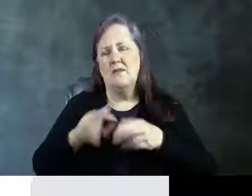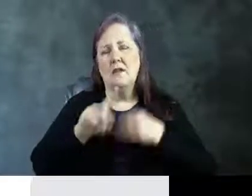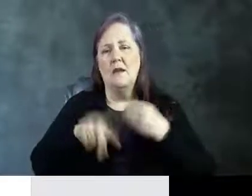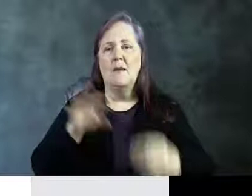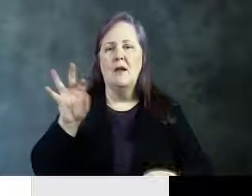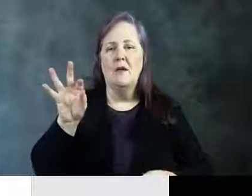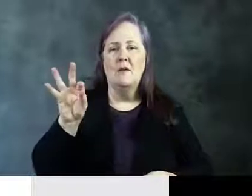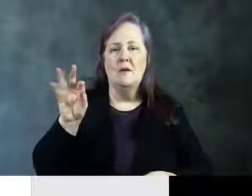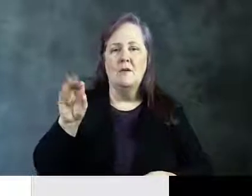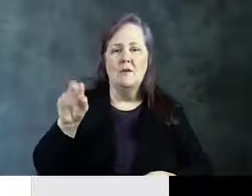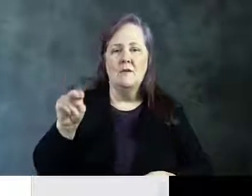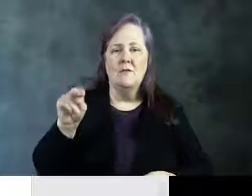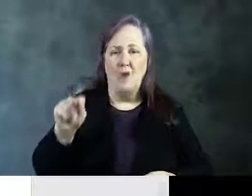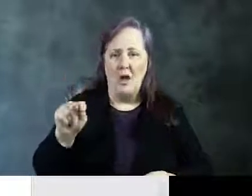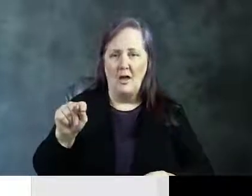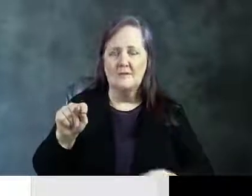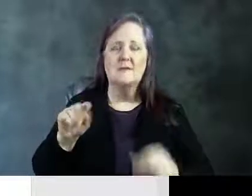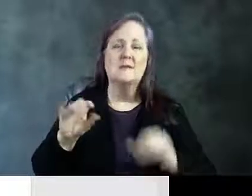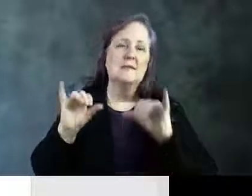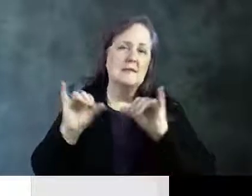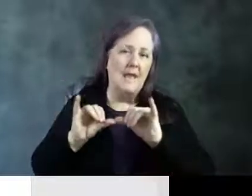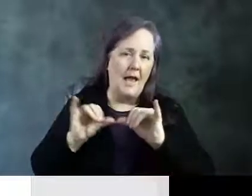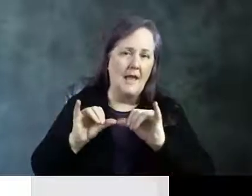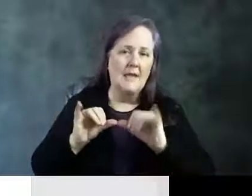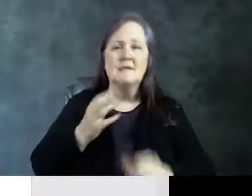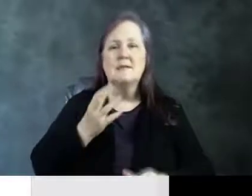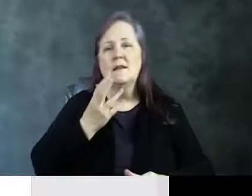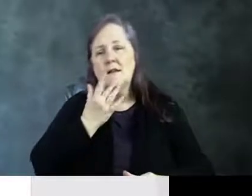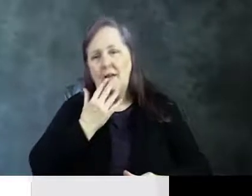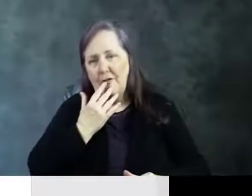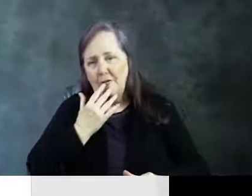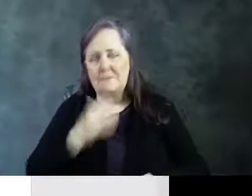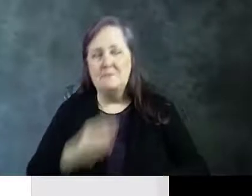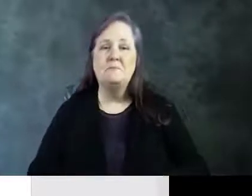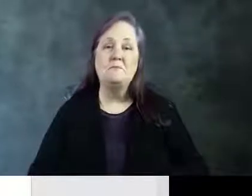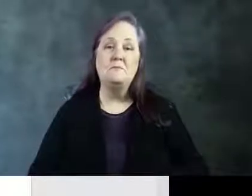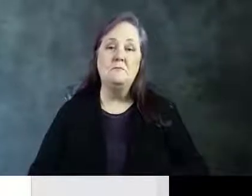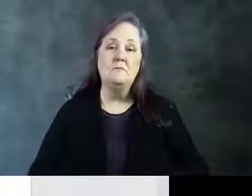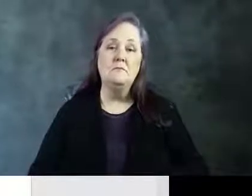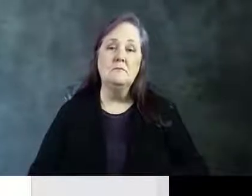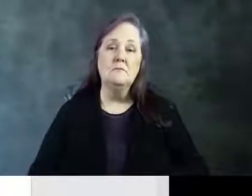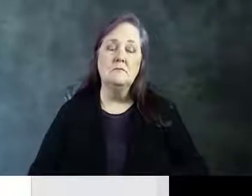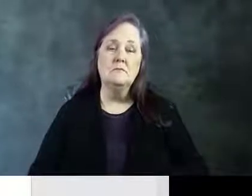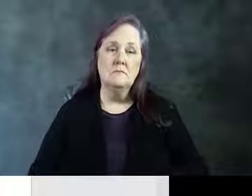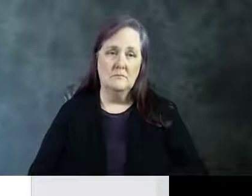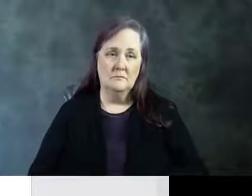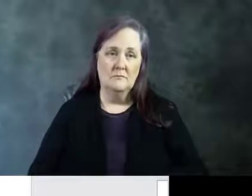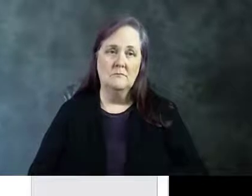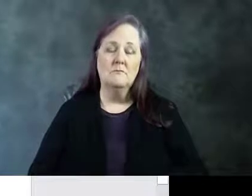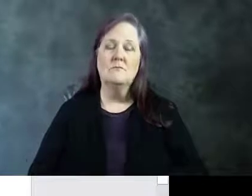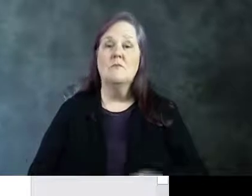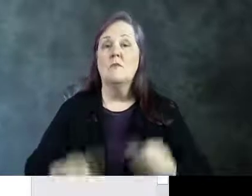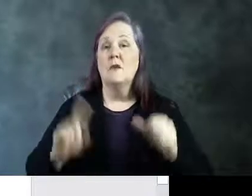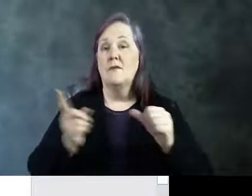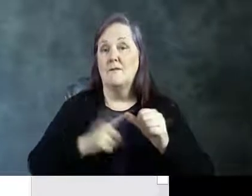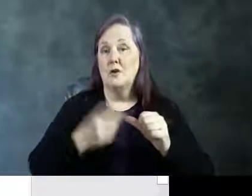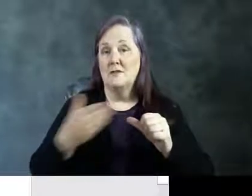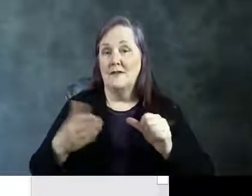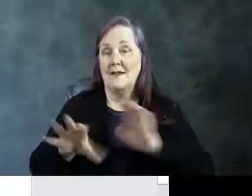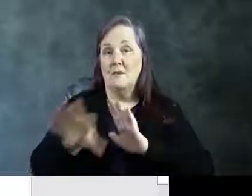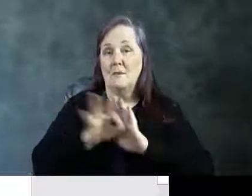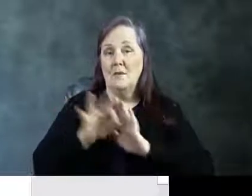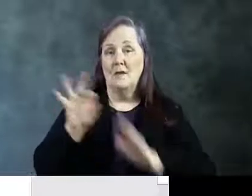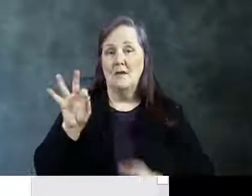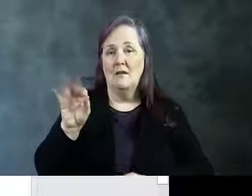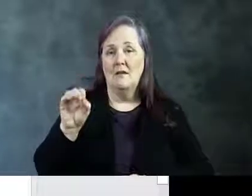fonts and sizes and color. So the first thing we want to look at when we're picking a font is we want to pick a font